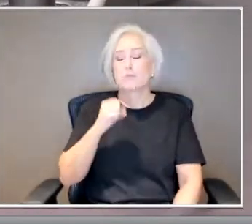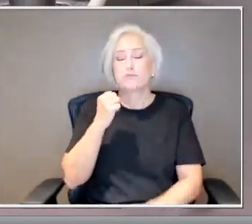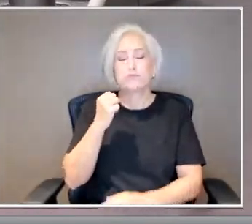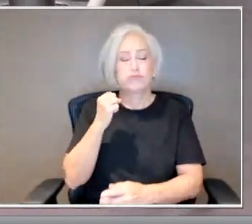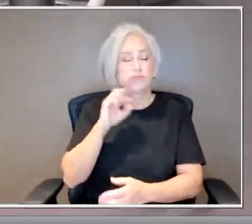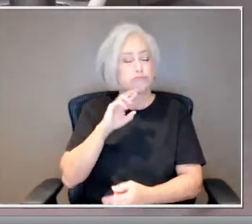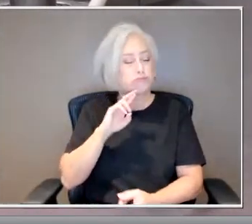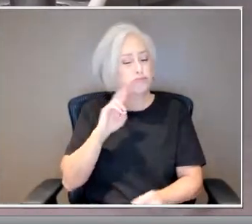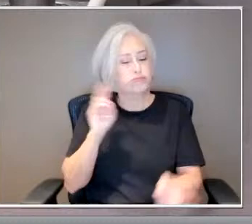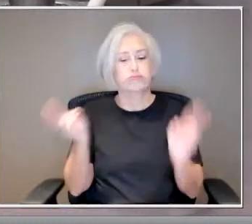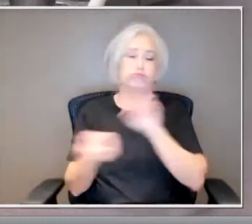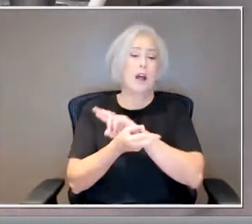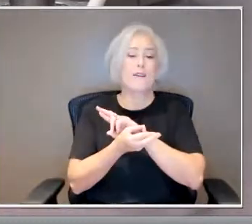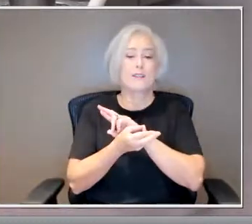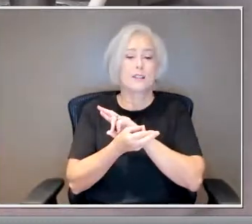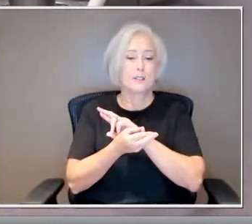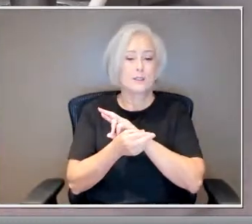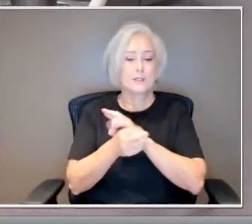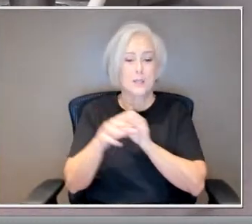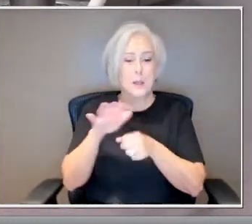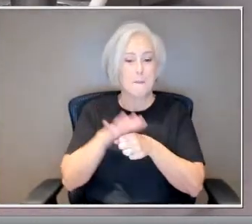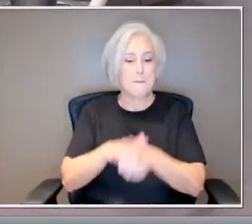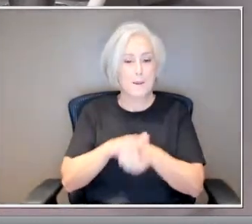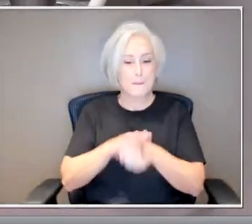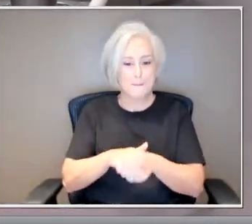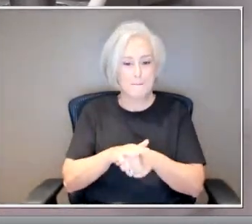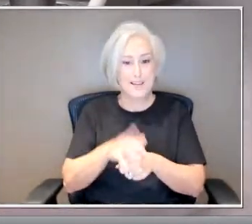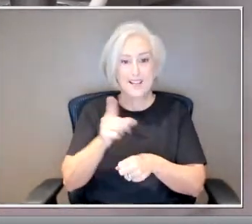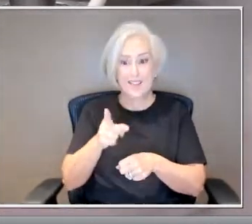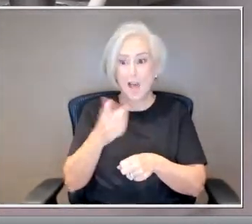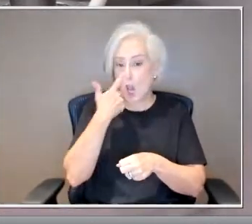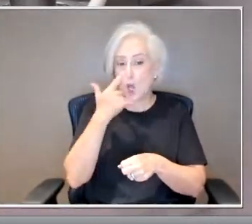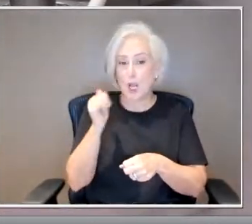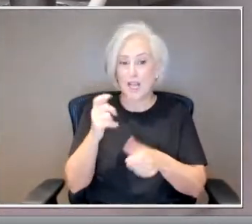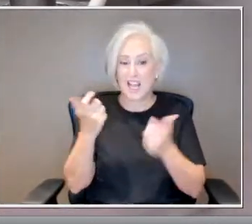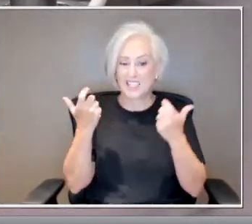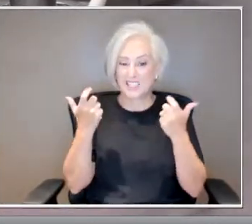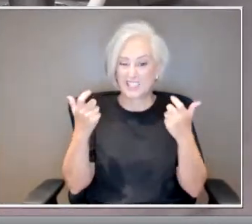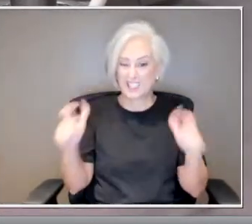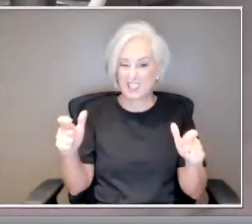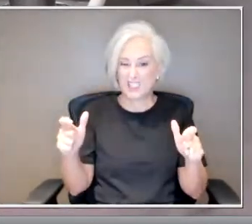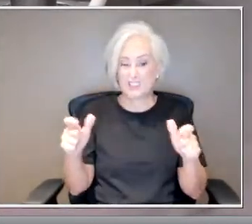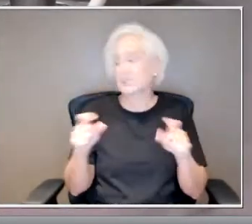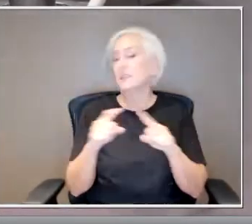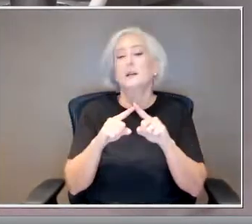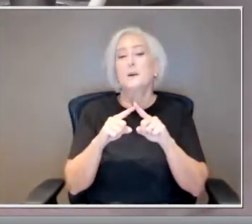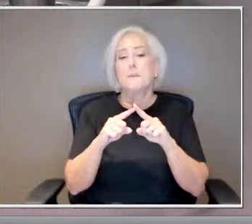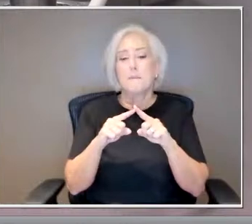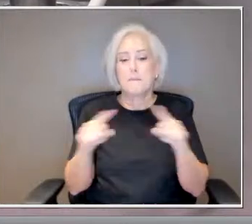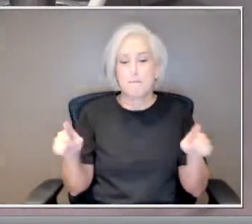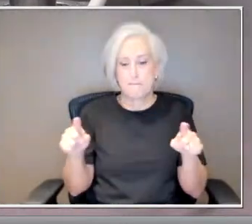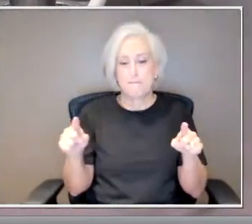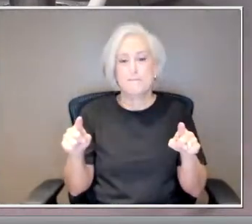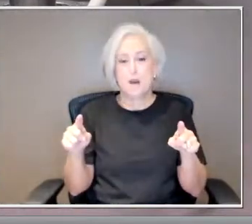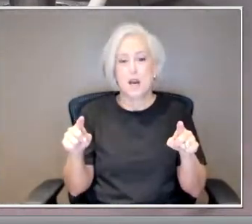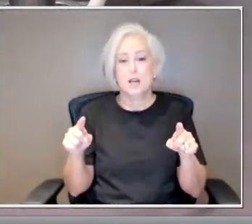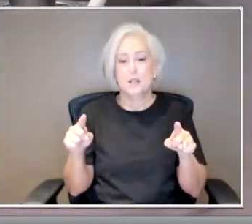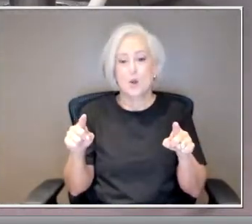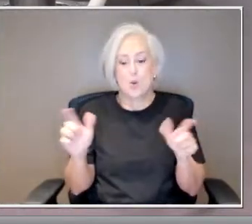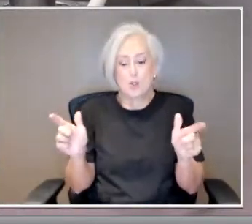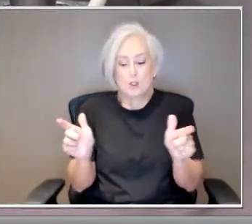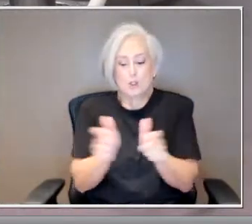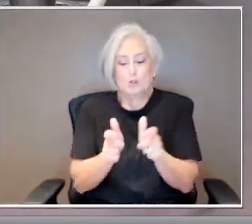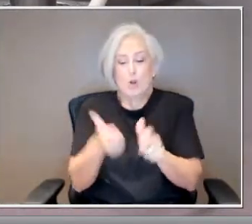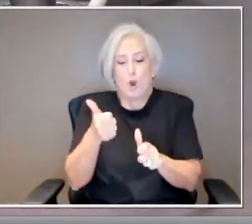memory about things. This pump right here, although it was huge, was orders of magnitude smaller than the other alternative at the time. How big was